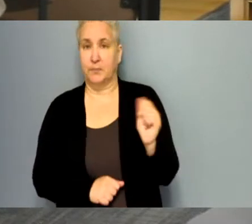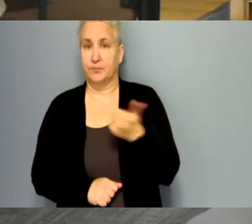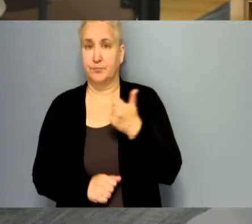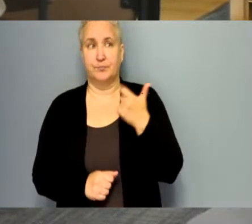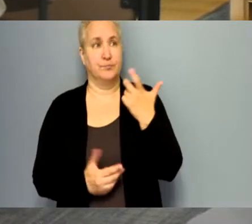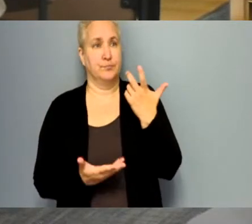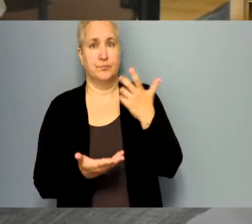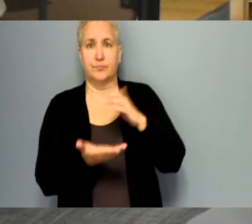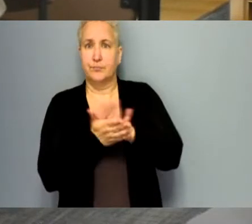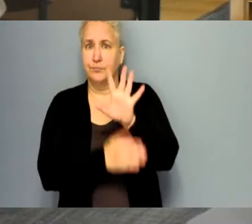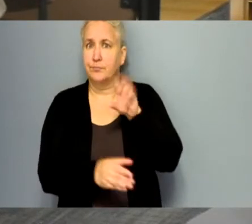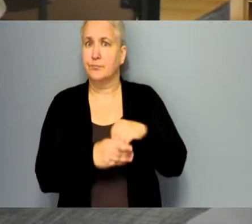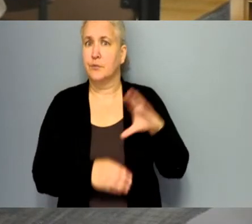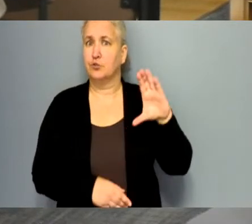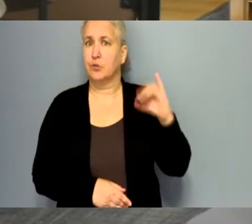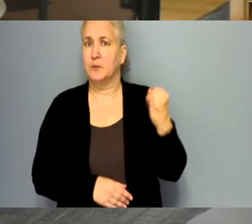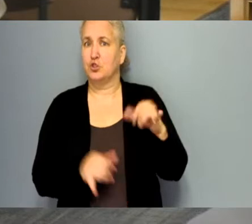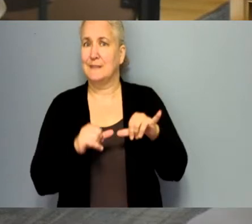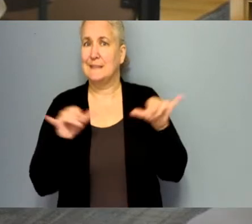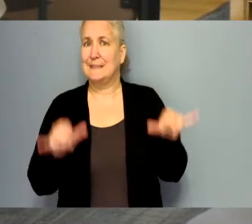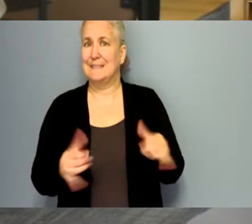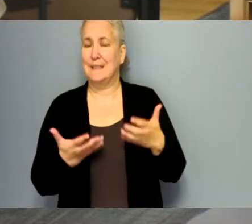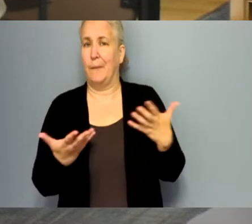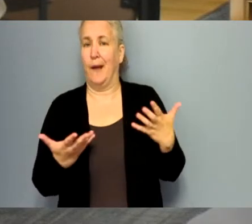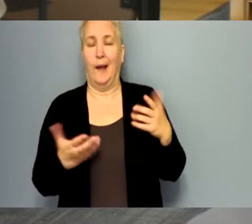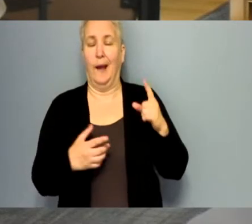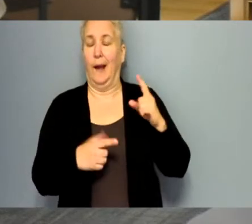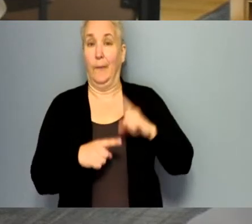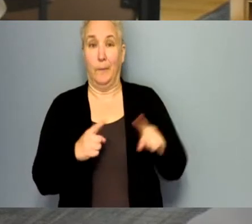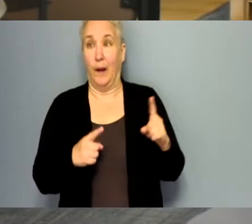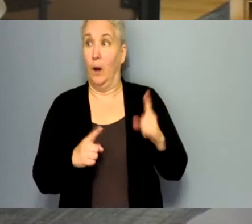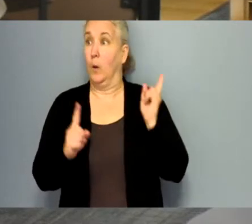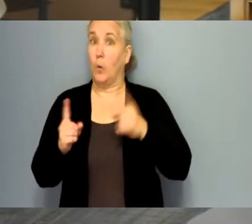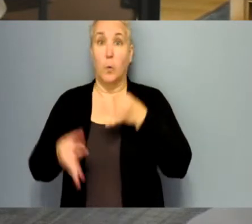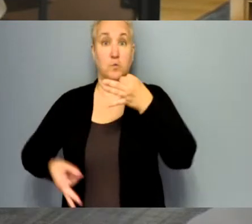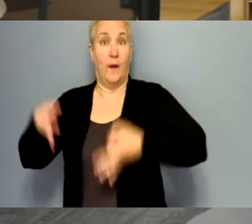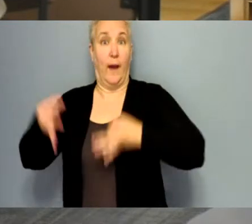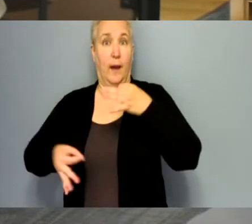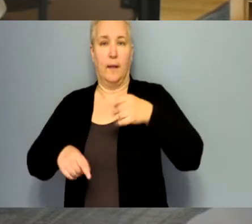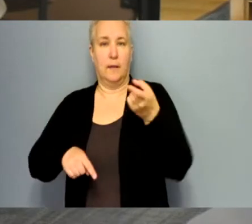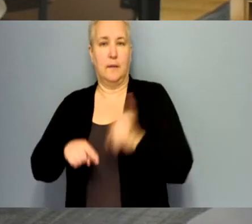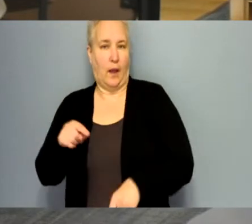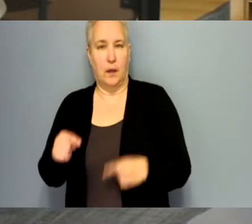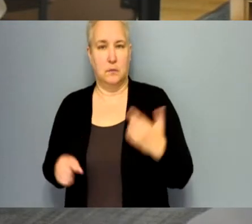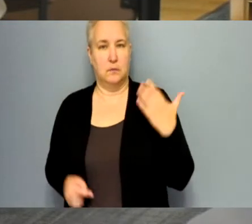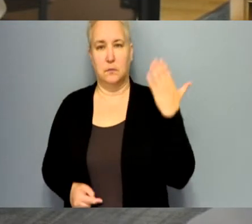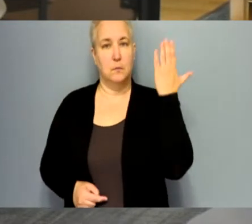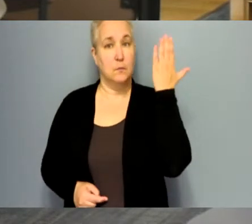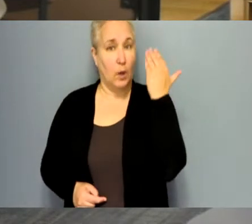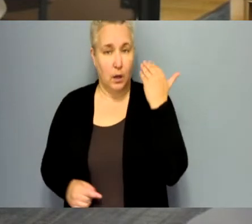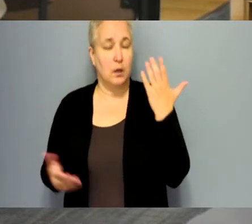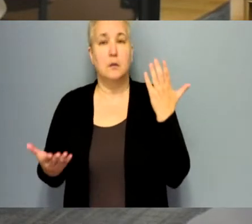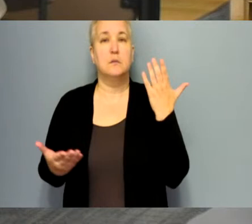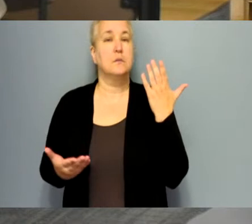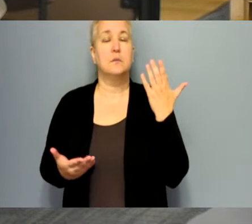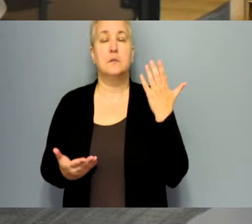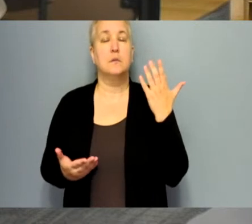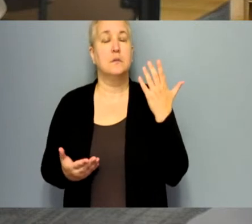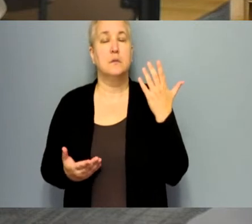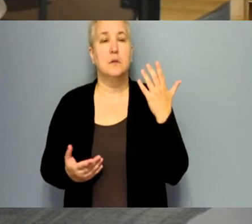involved in the criminal justice system, but they cannot proceed to trial because they are